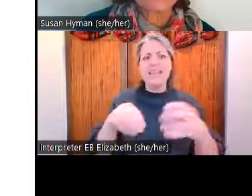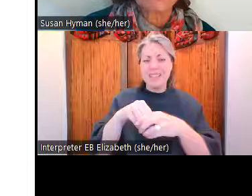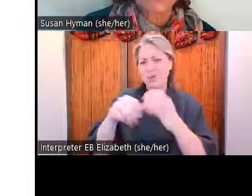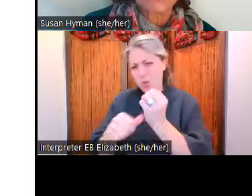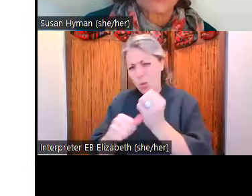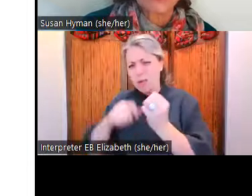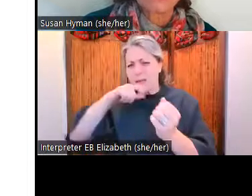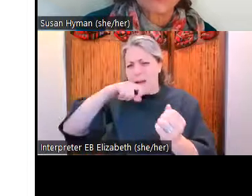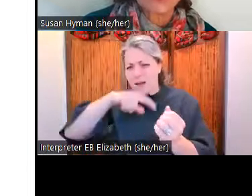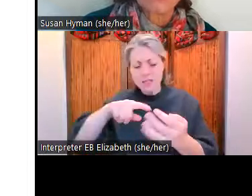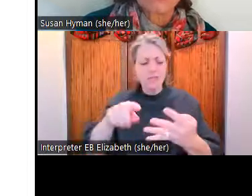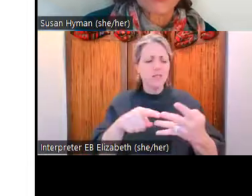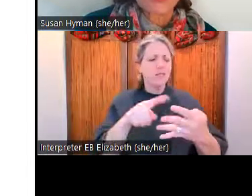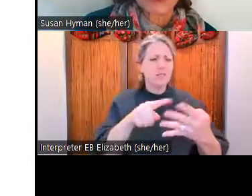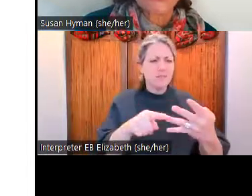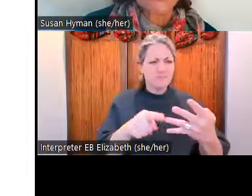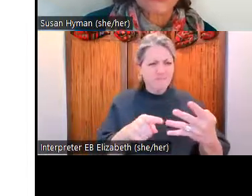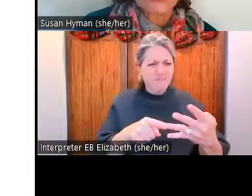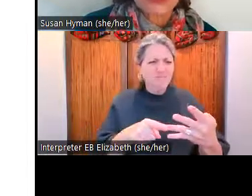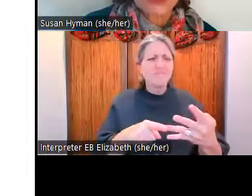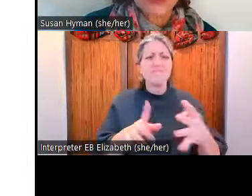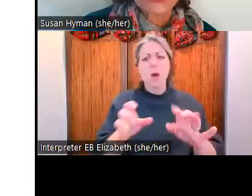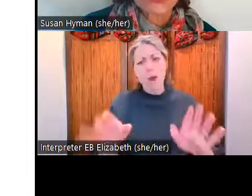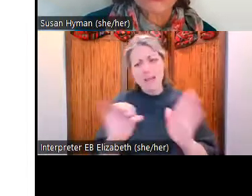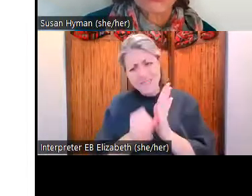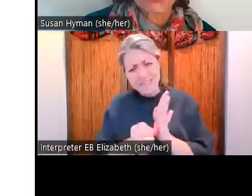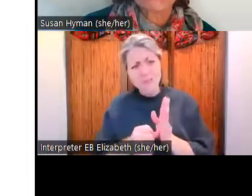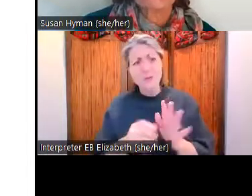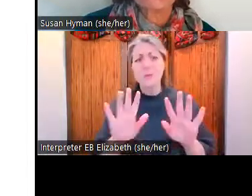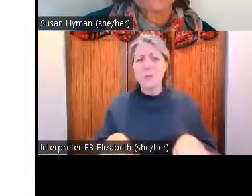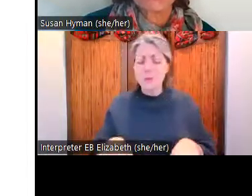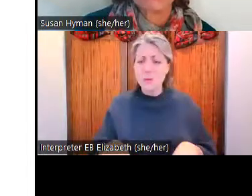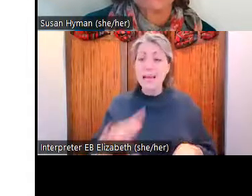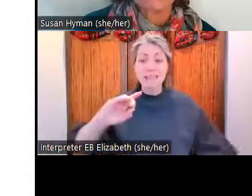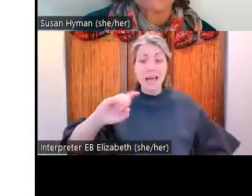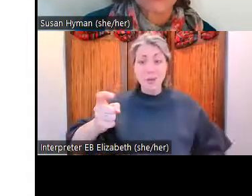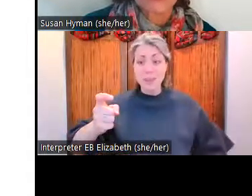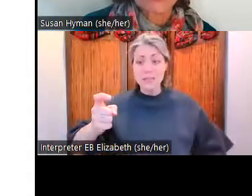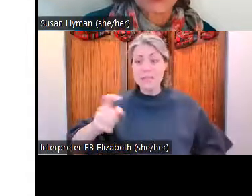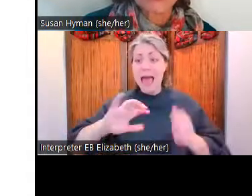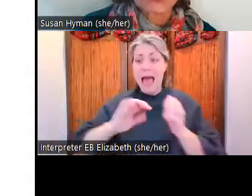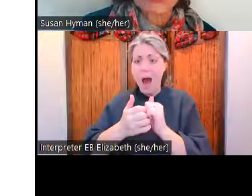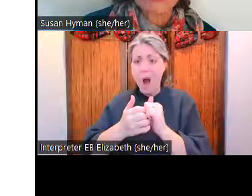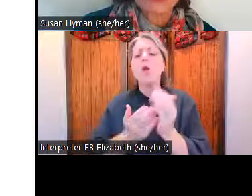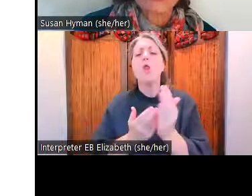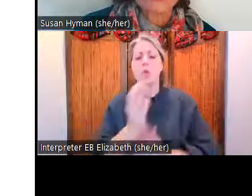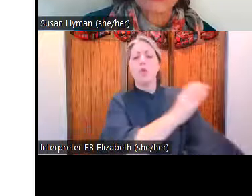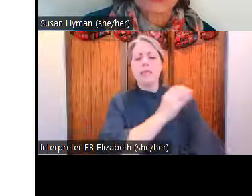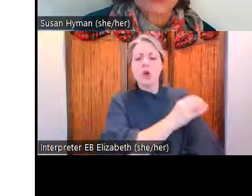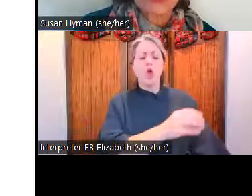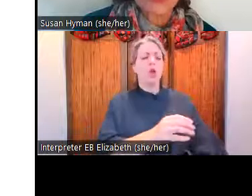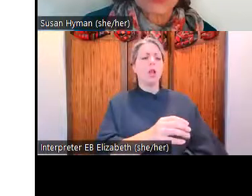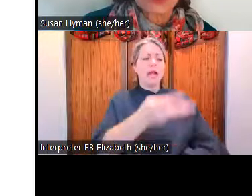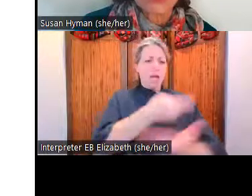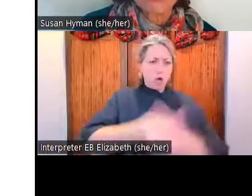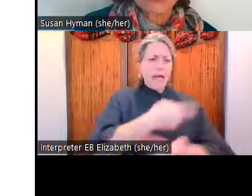saliva. But I want to stress that the diagnosis remains a clinical one. As both Ken and Patty said